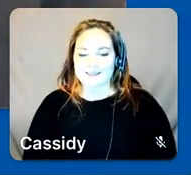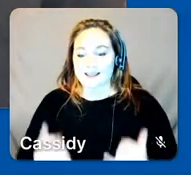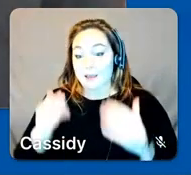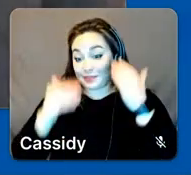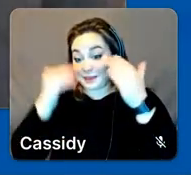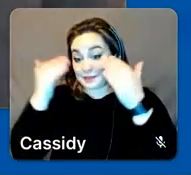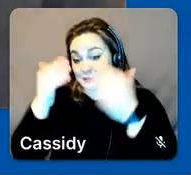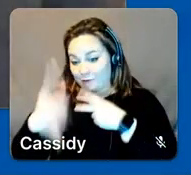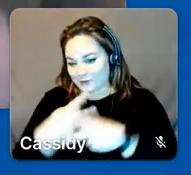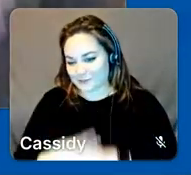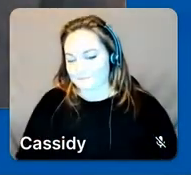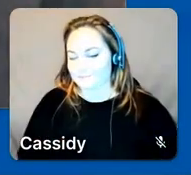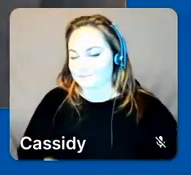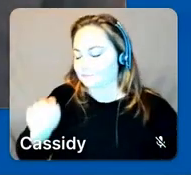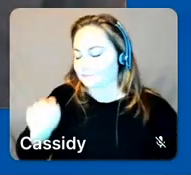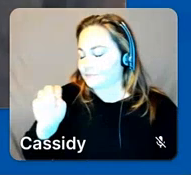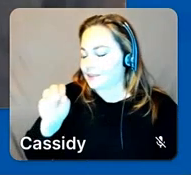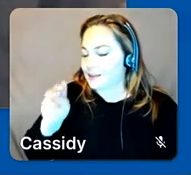And, you know,